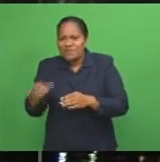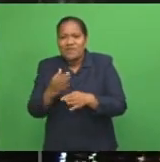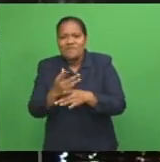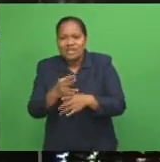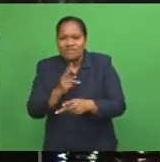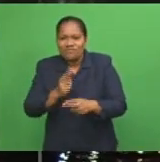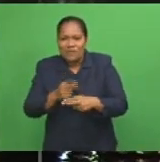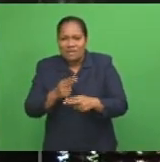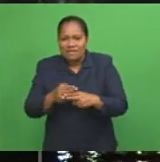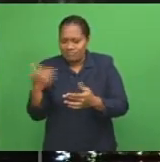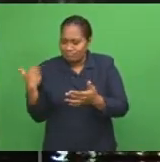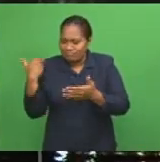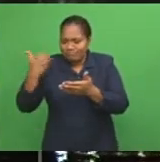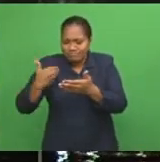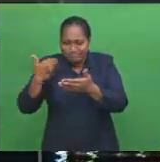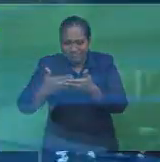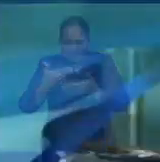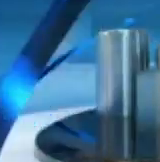tonight's success story.